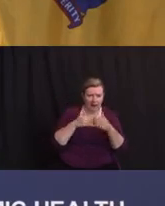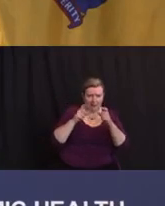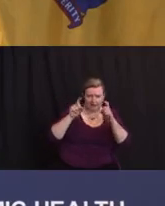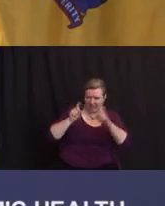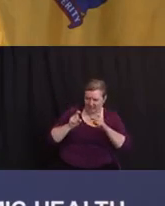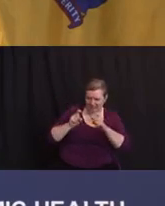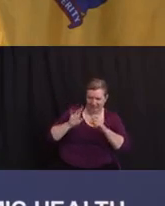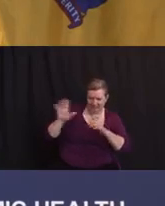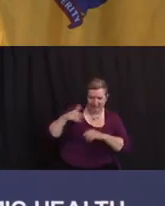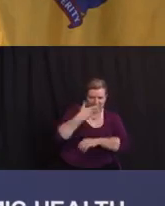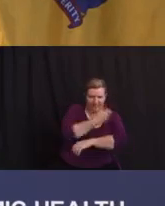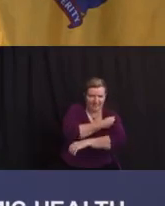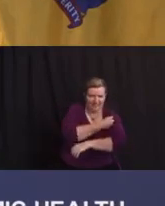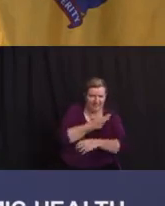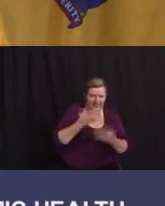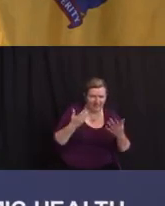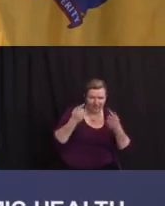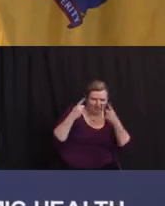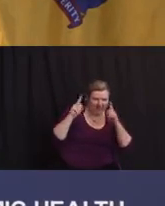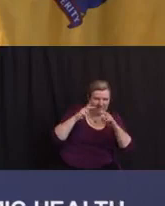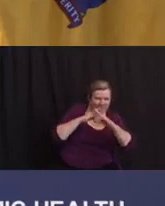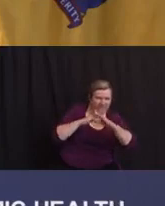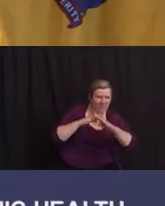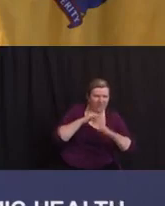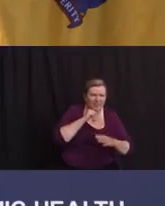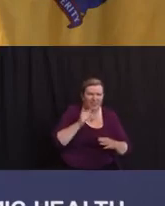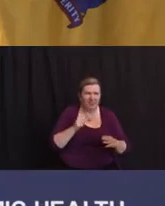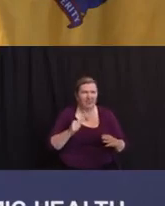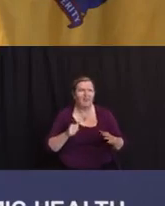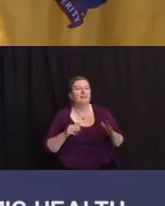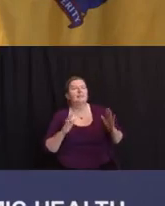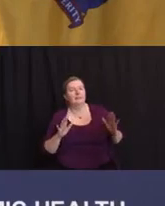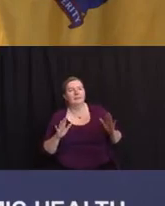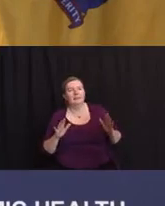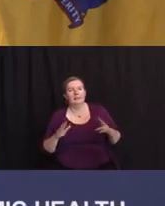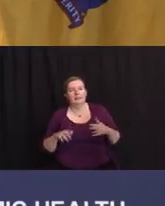I'll start, Ed, and ask you to come in.